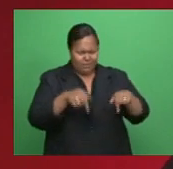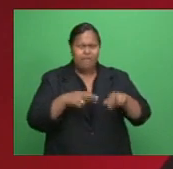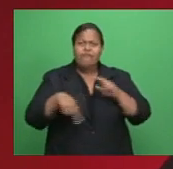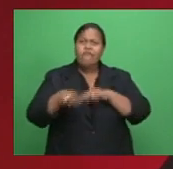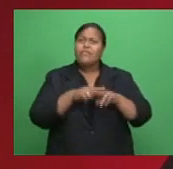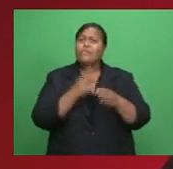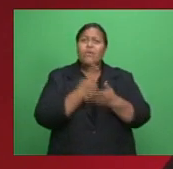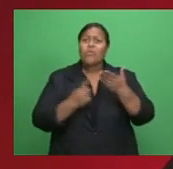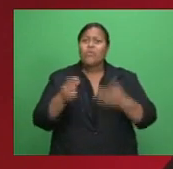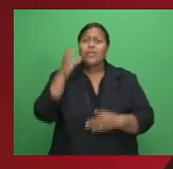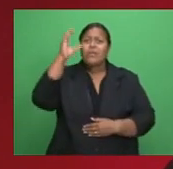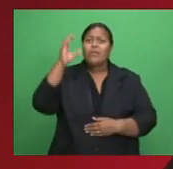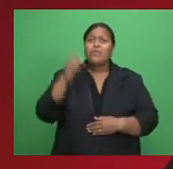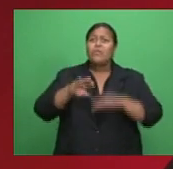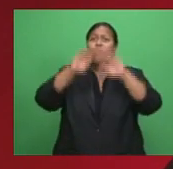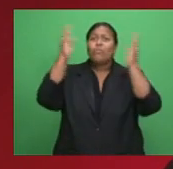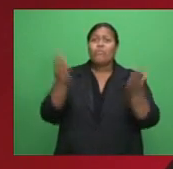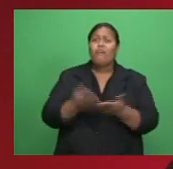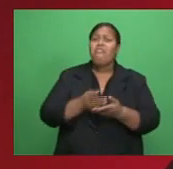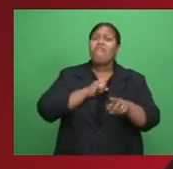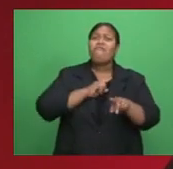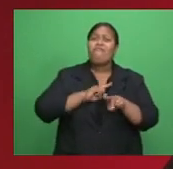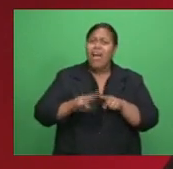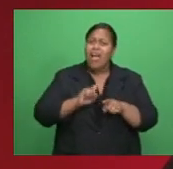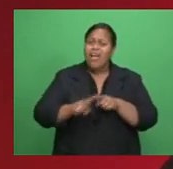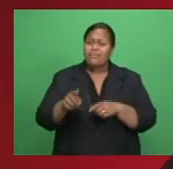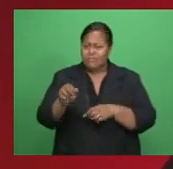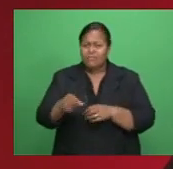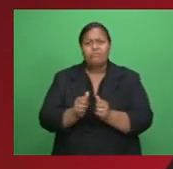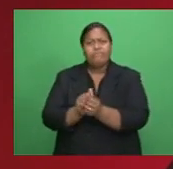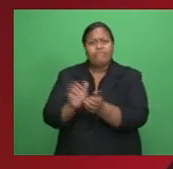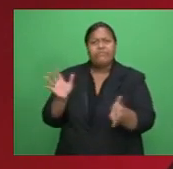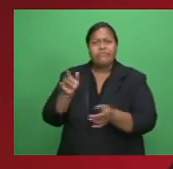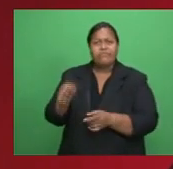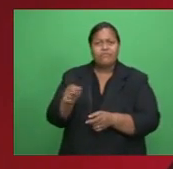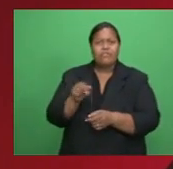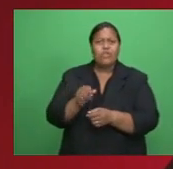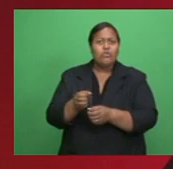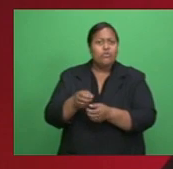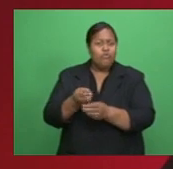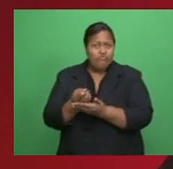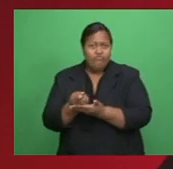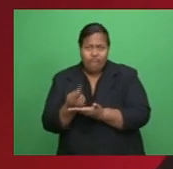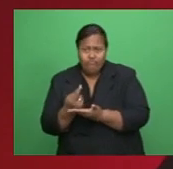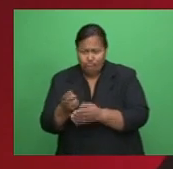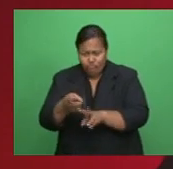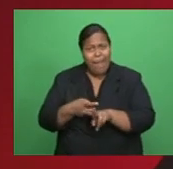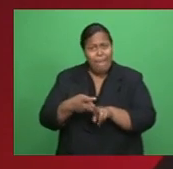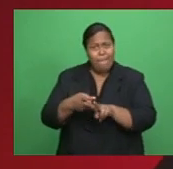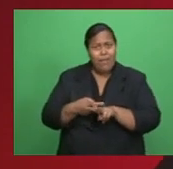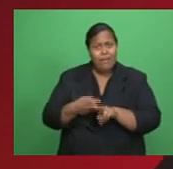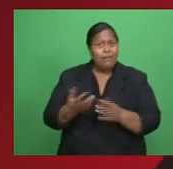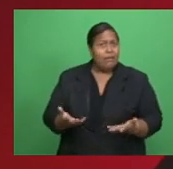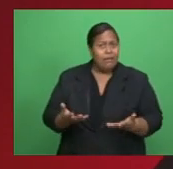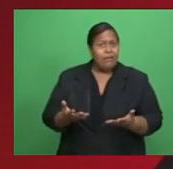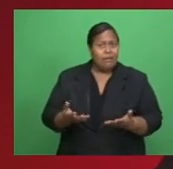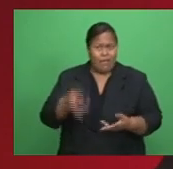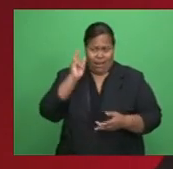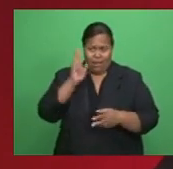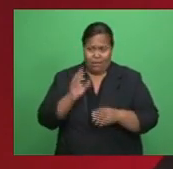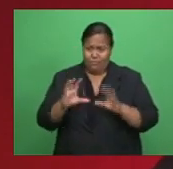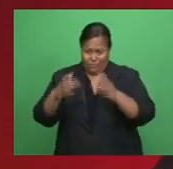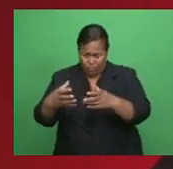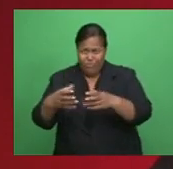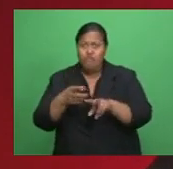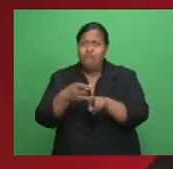fastest rehabilitation of rapists. One, after 3 months, started playing in a gang rape, implicated in a gang rape, and